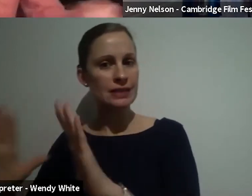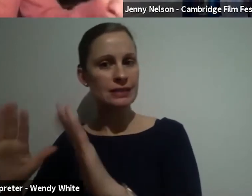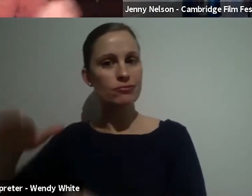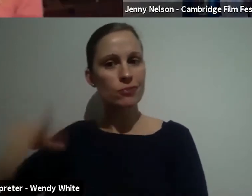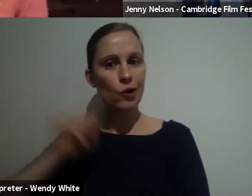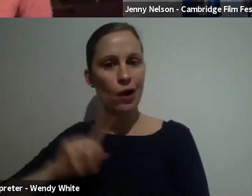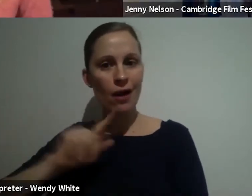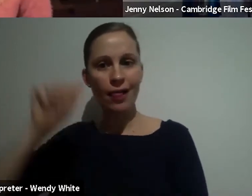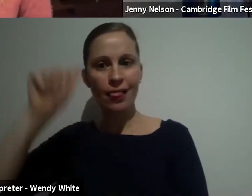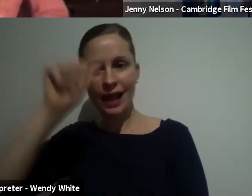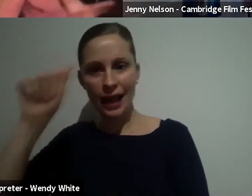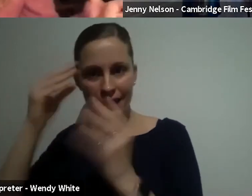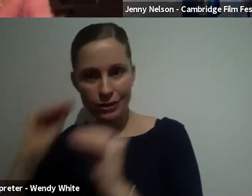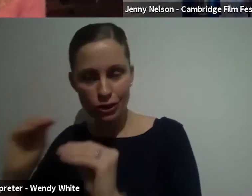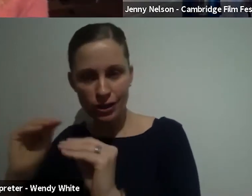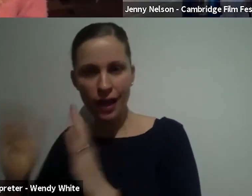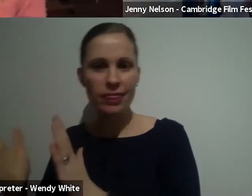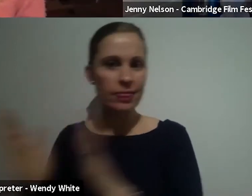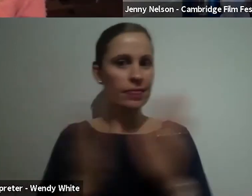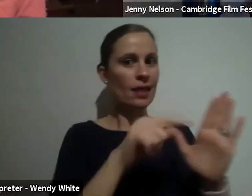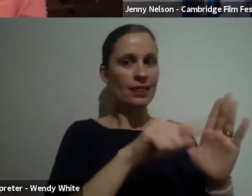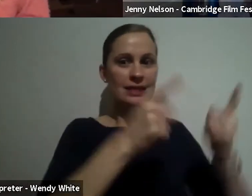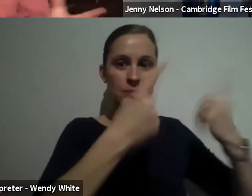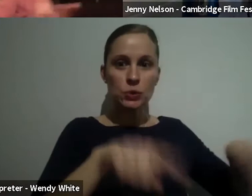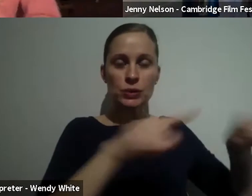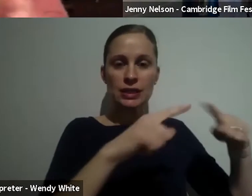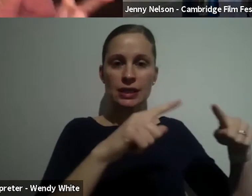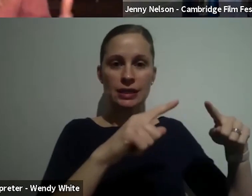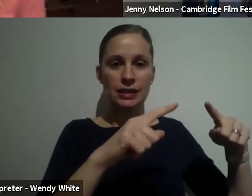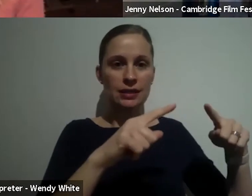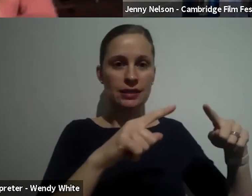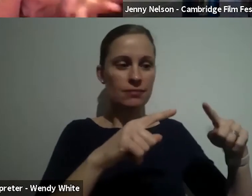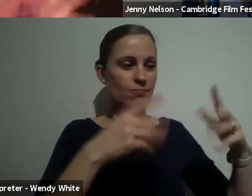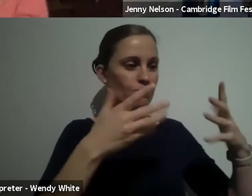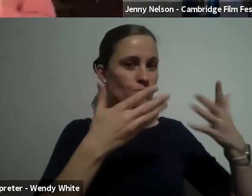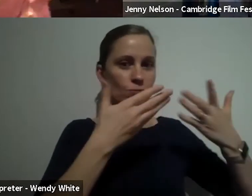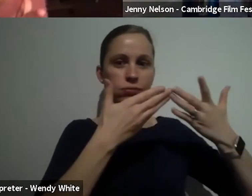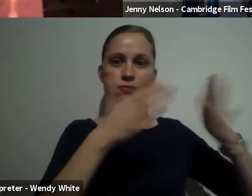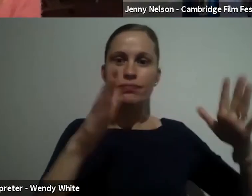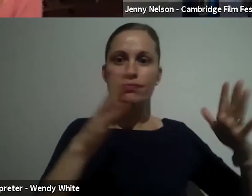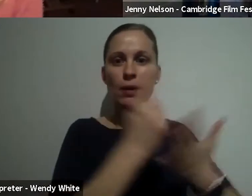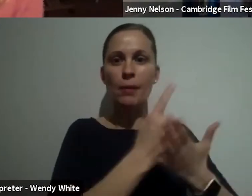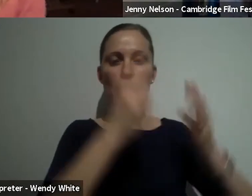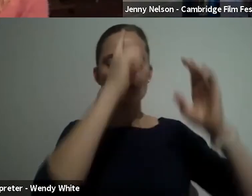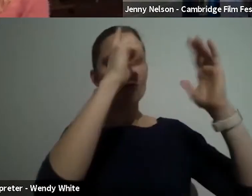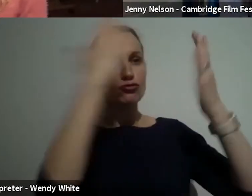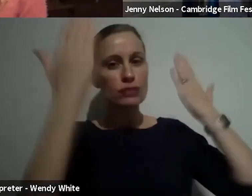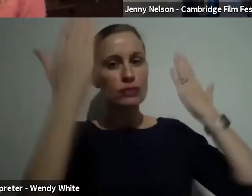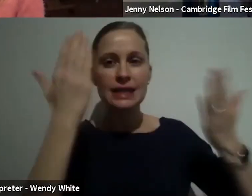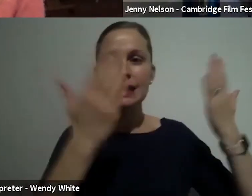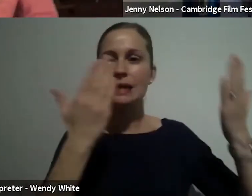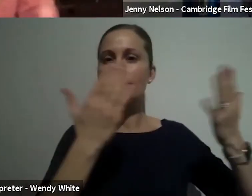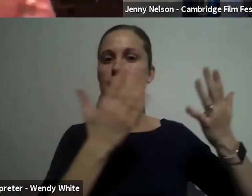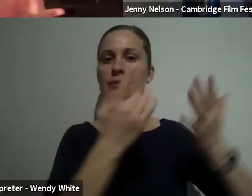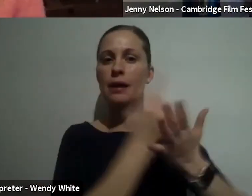this wish and this music that was asking and was dreaming about freedom and